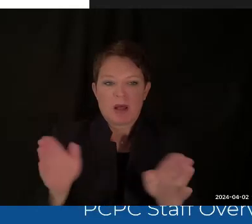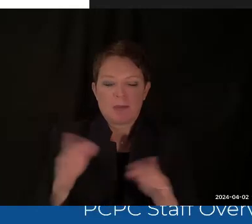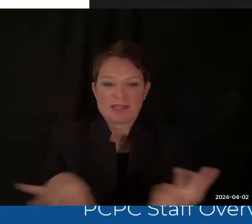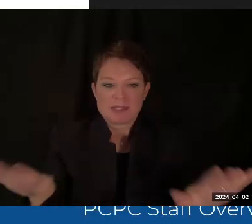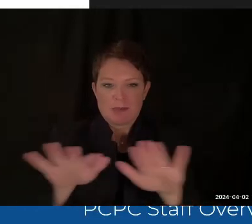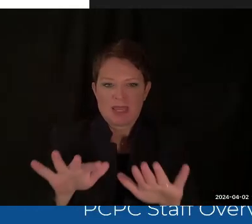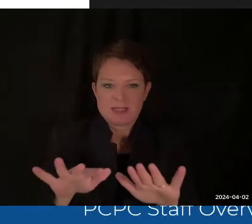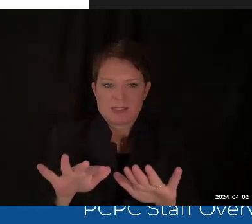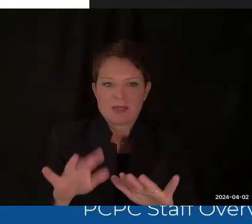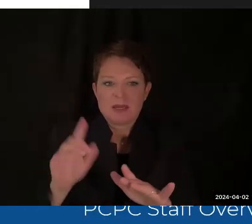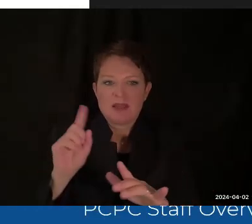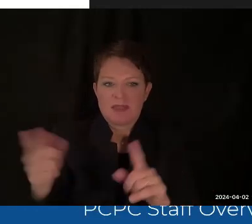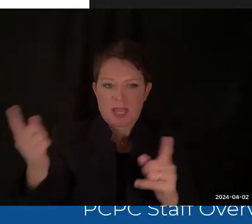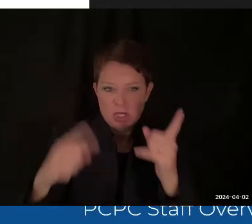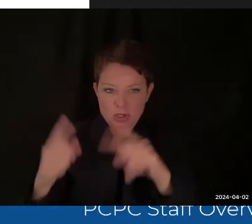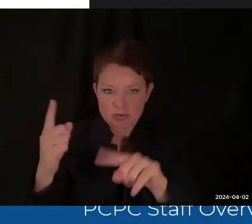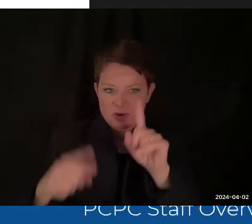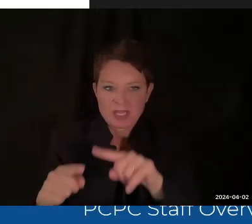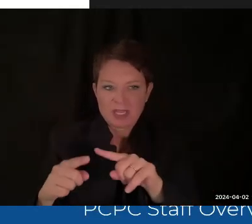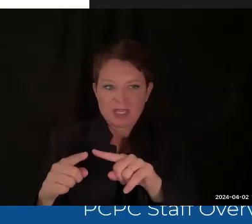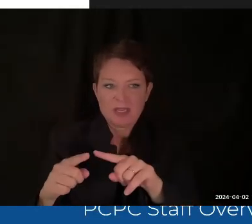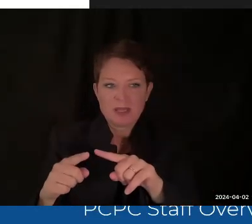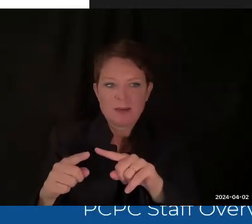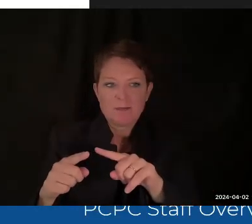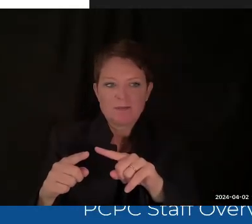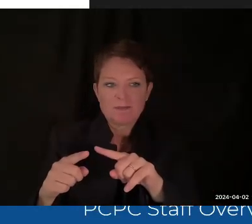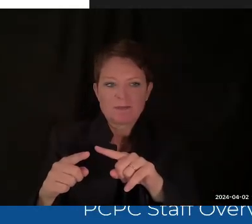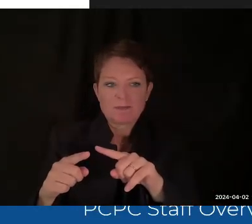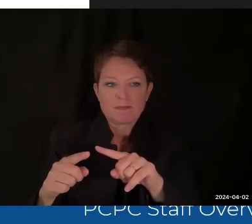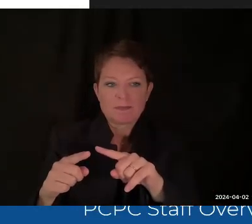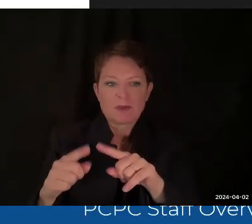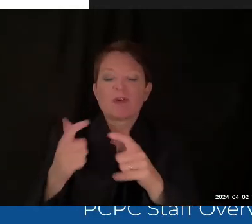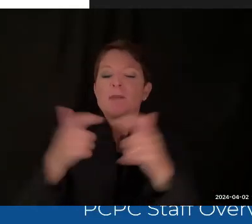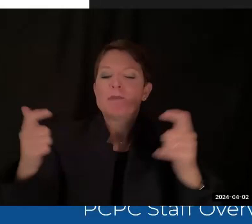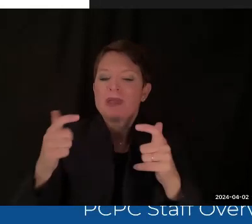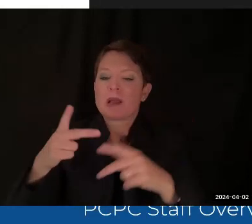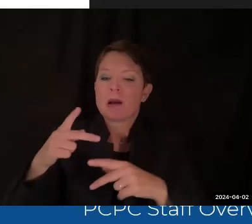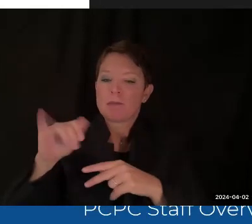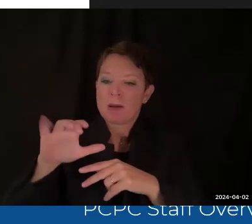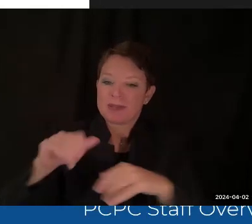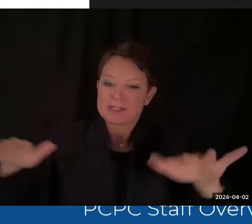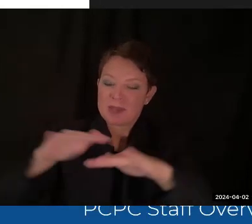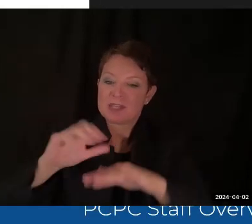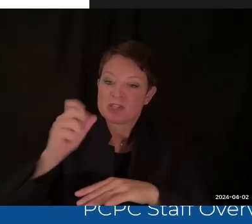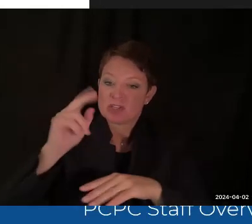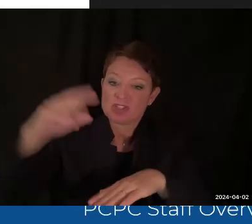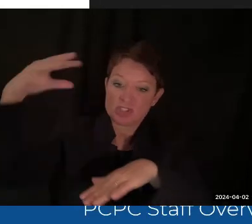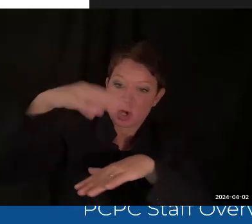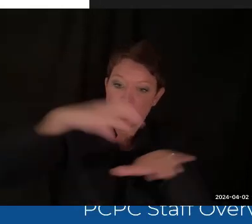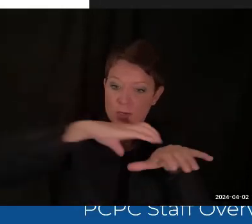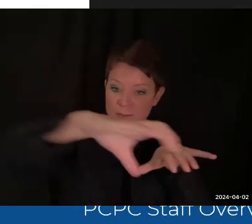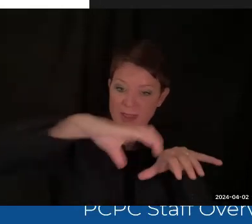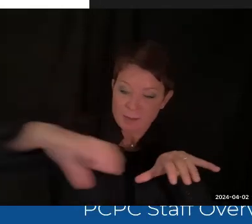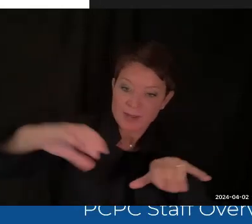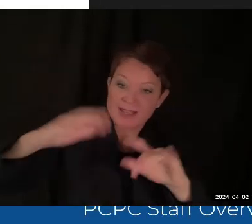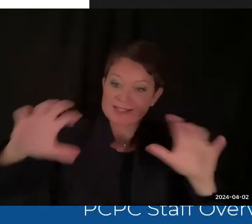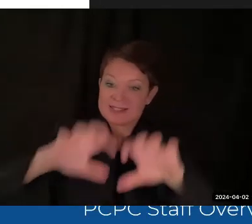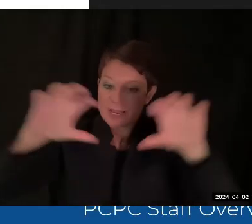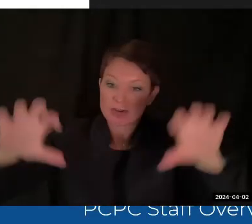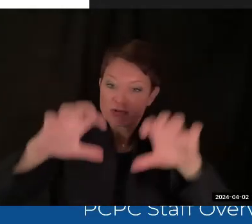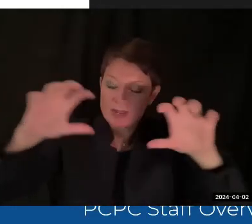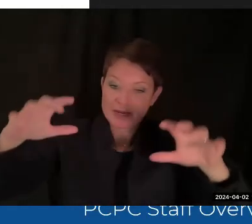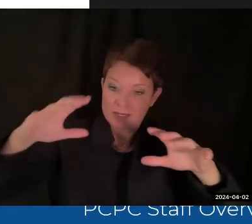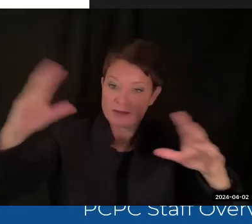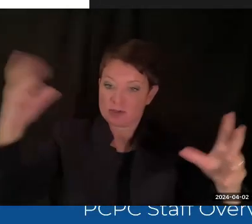commented that they agree and envision the roof with plantings, solar panels, and decorated panels and materials